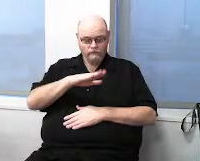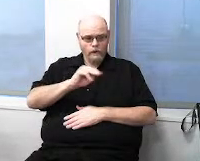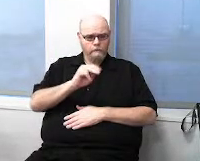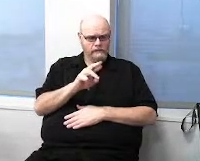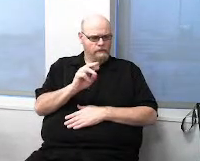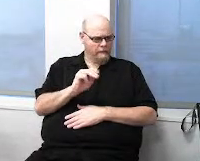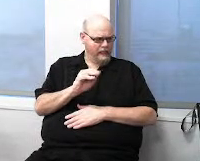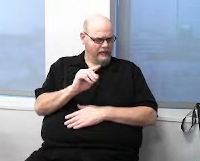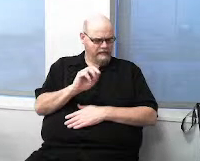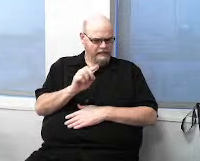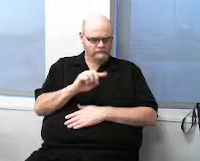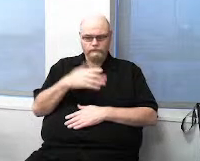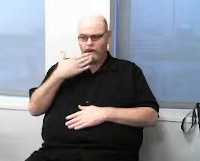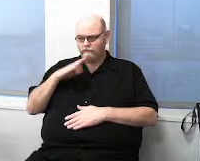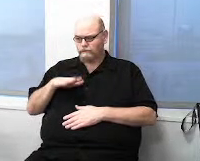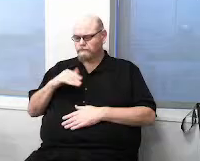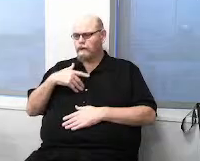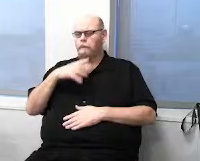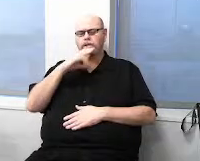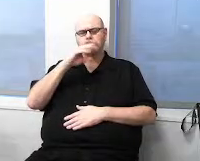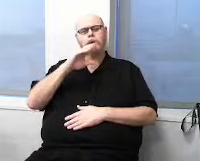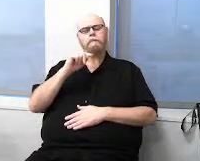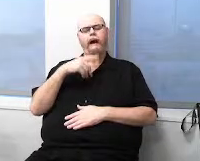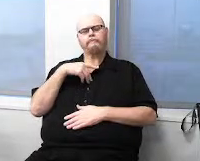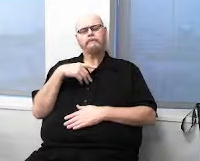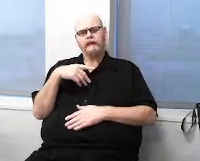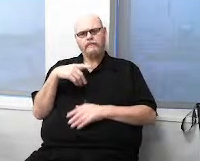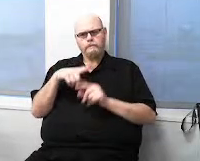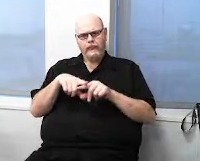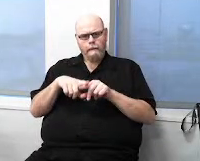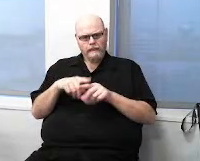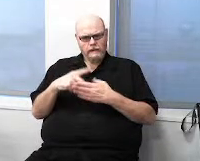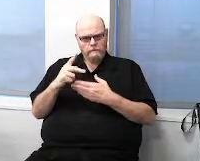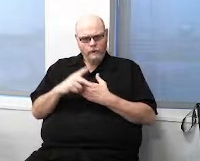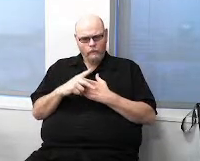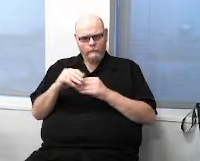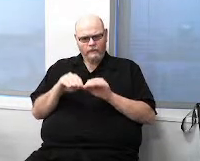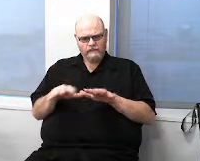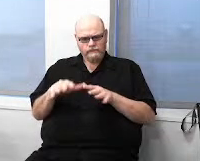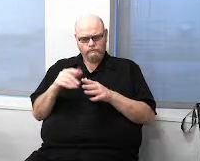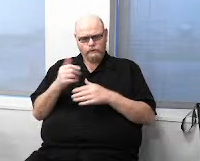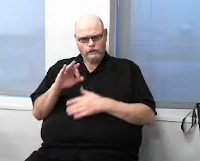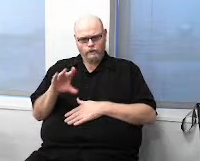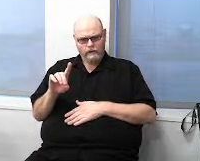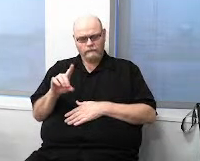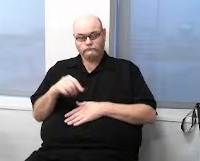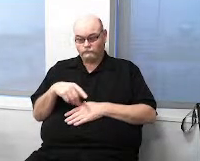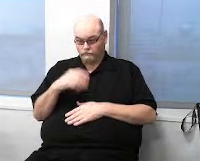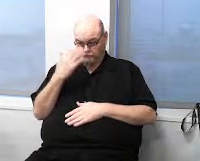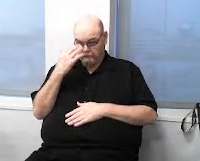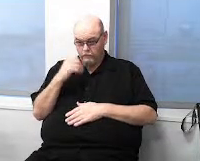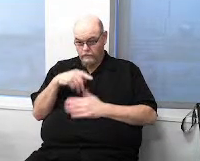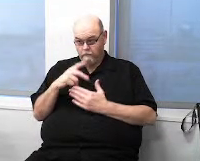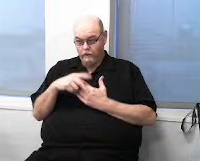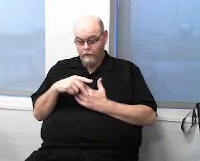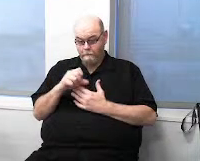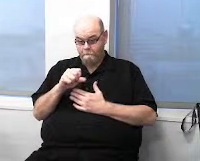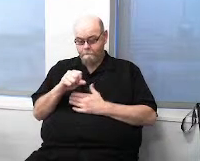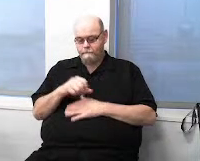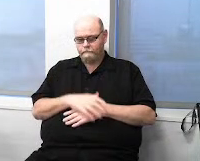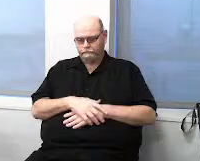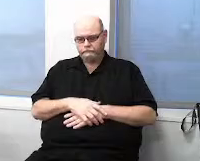afternoon. I'd like to start by talking about the distribution grid reliability program. Are you familiar with that program?